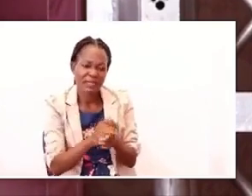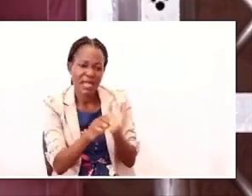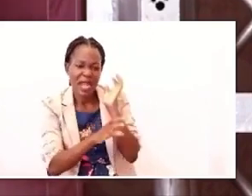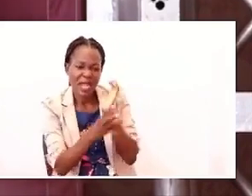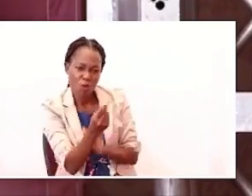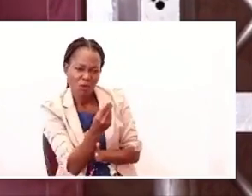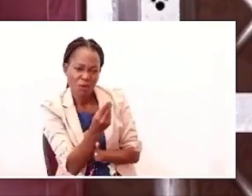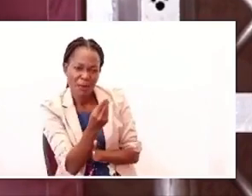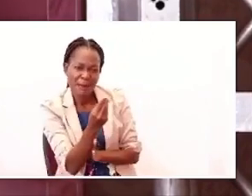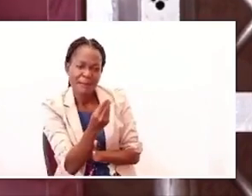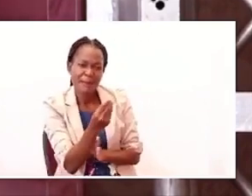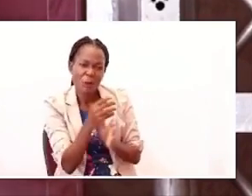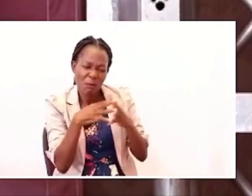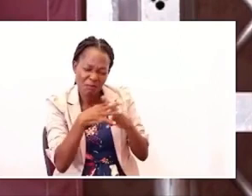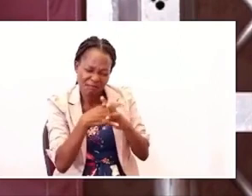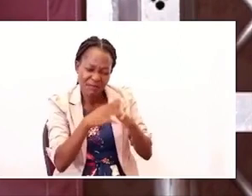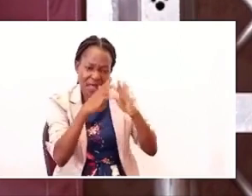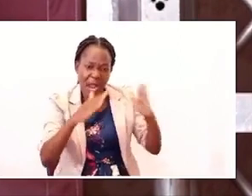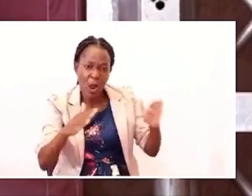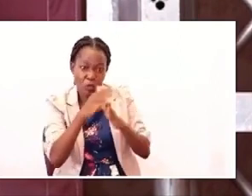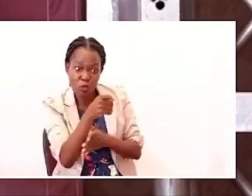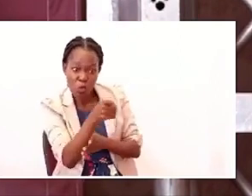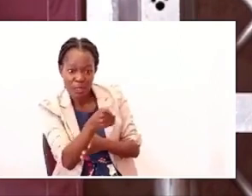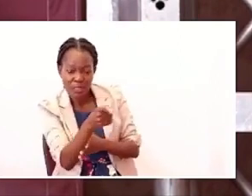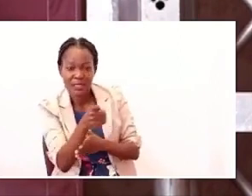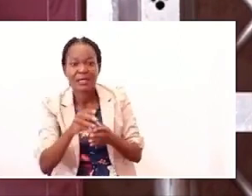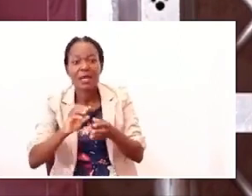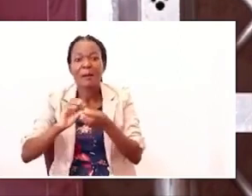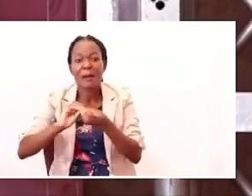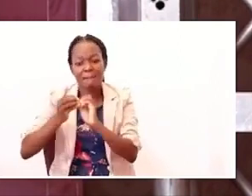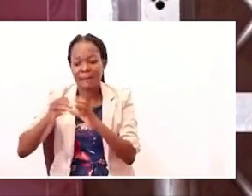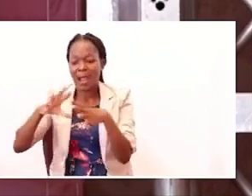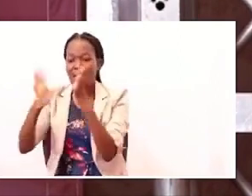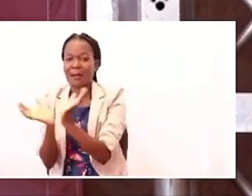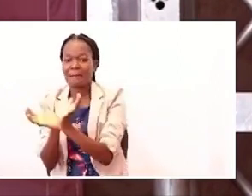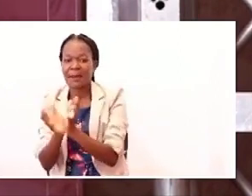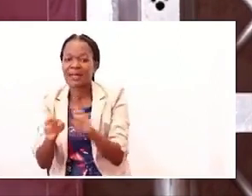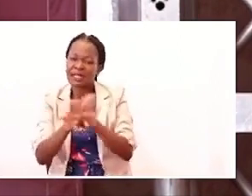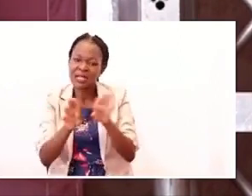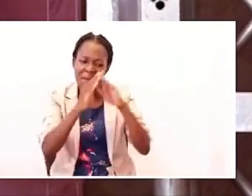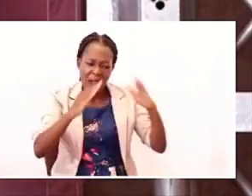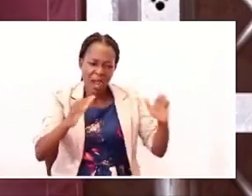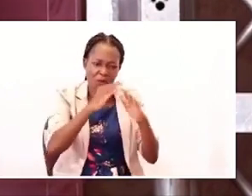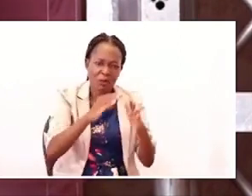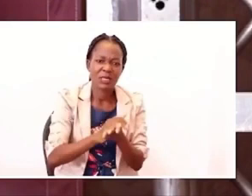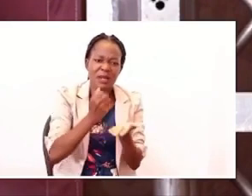It is households that own companies. It is households that, in general, on the aggregate,